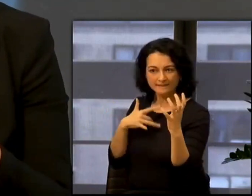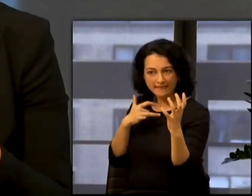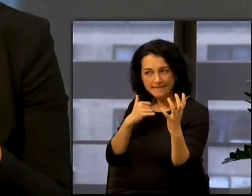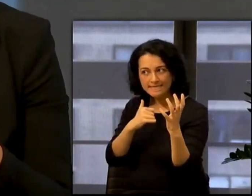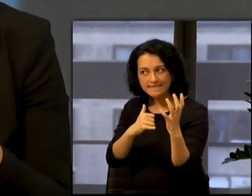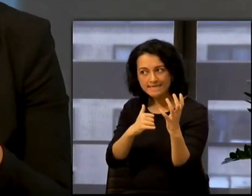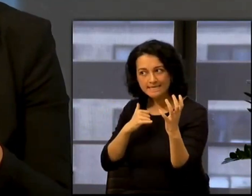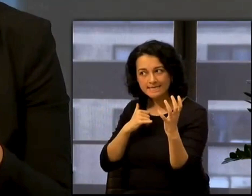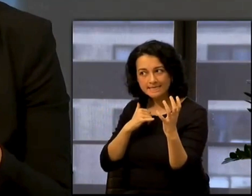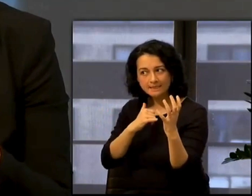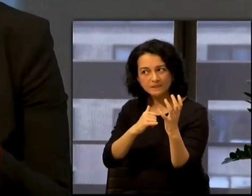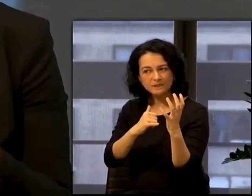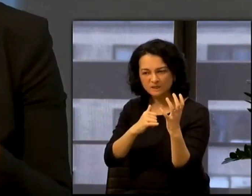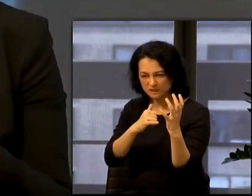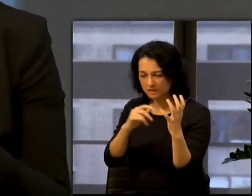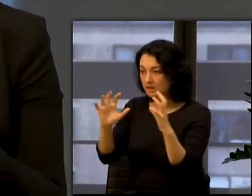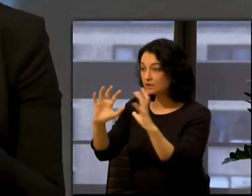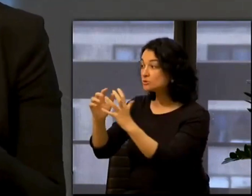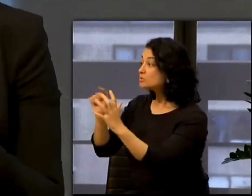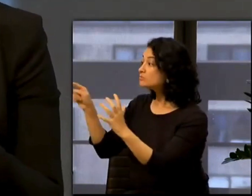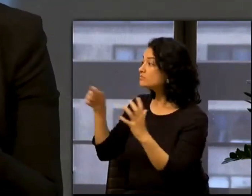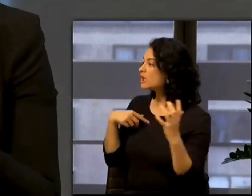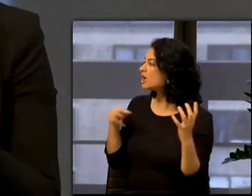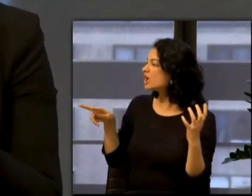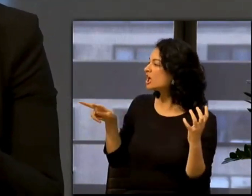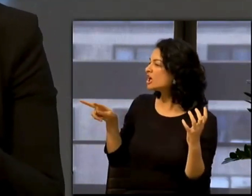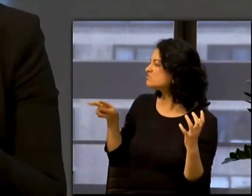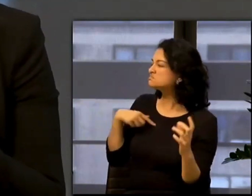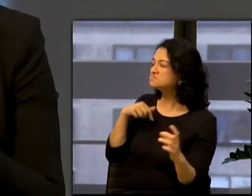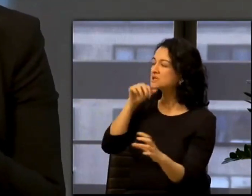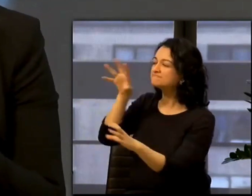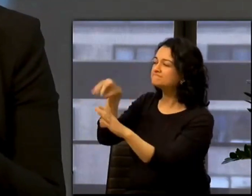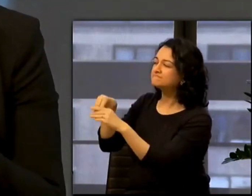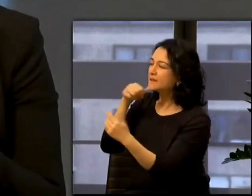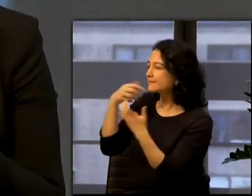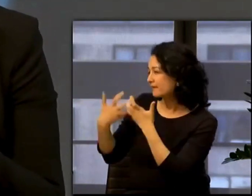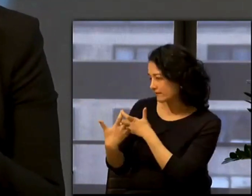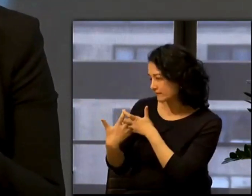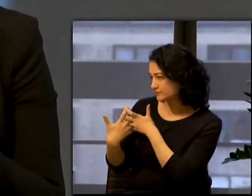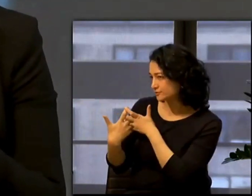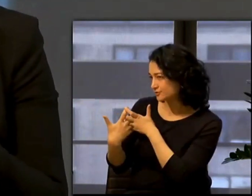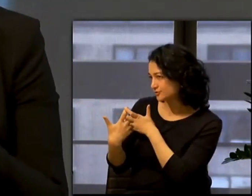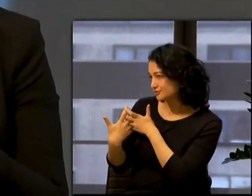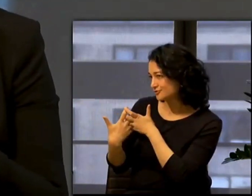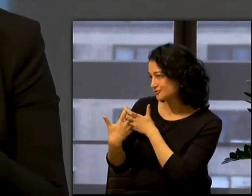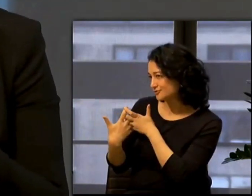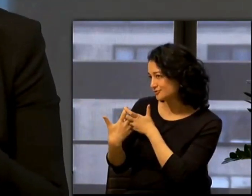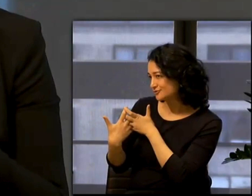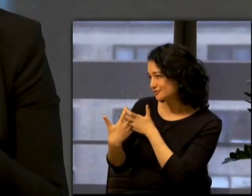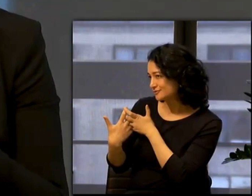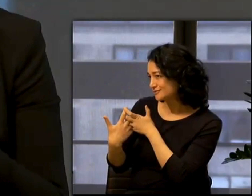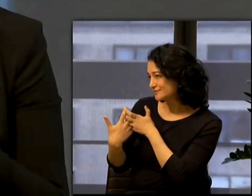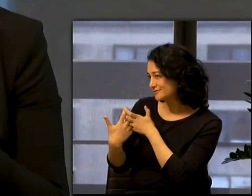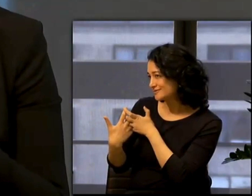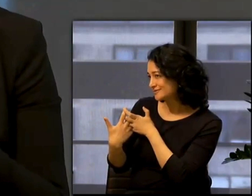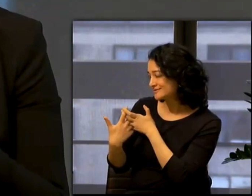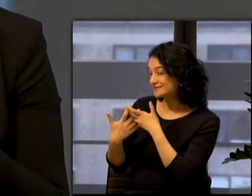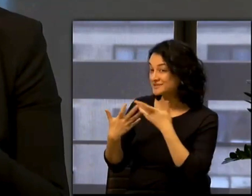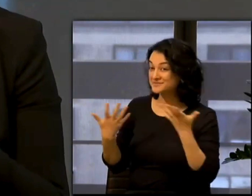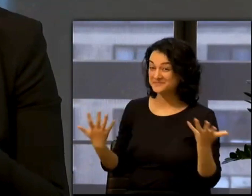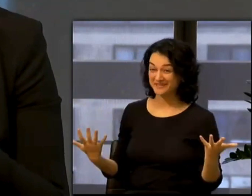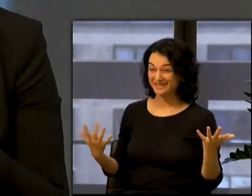that if a person is on this earth long enough, they at some point are going to age. Well, we're all aging all the time, but and most